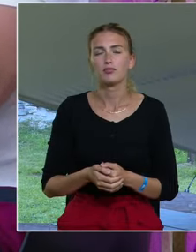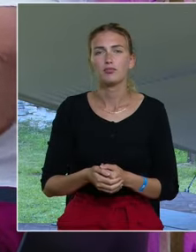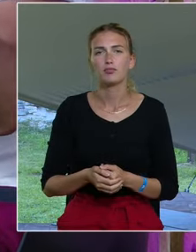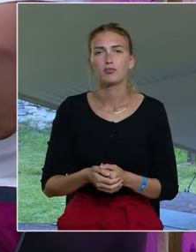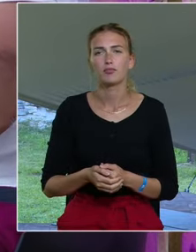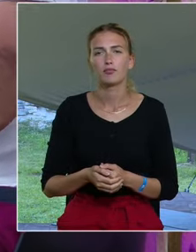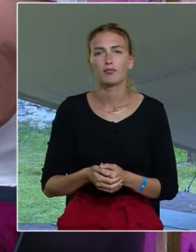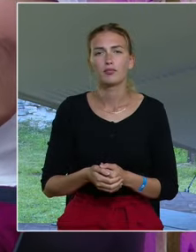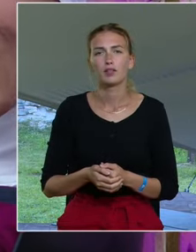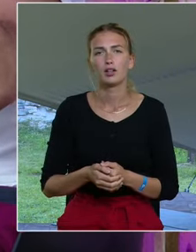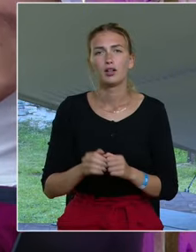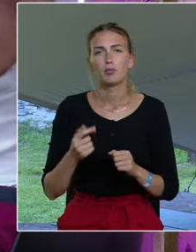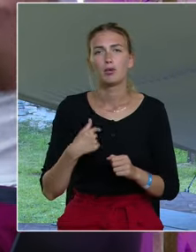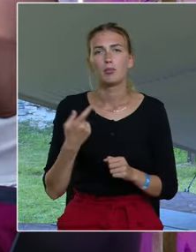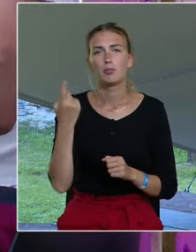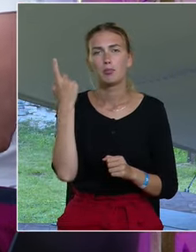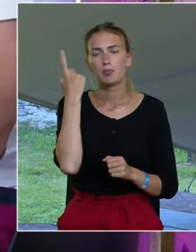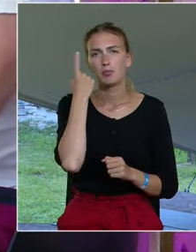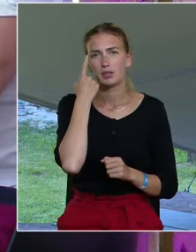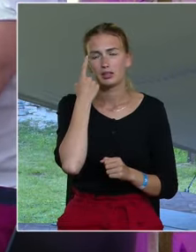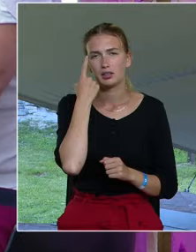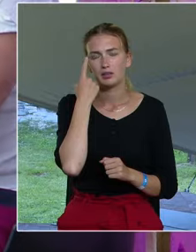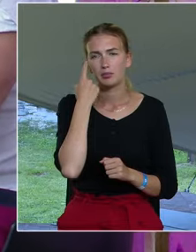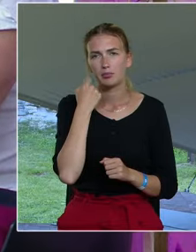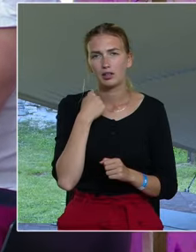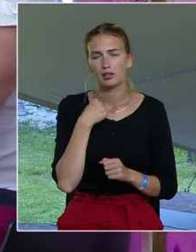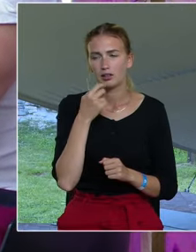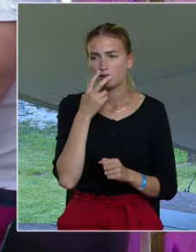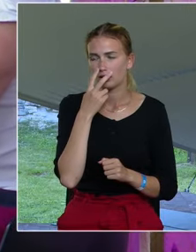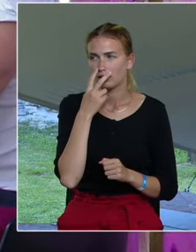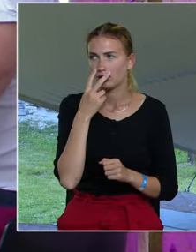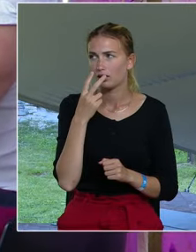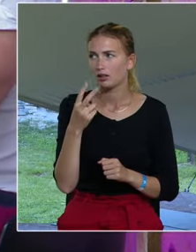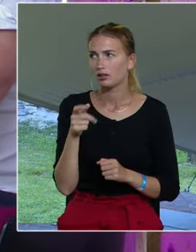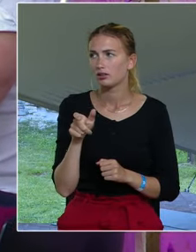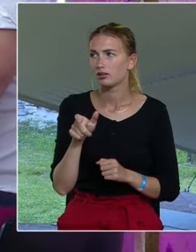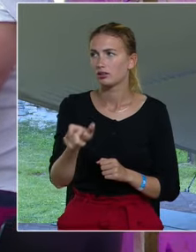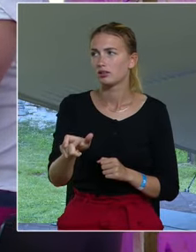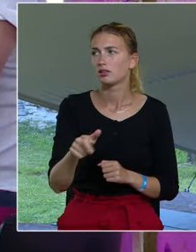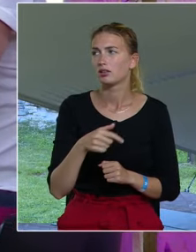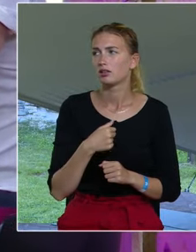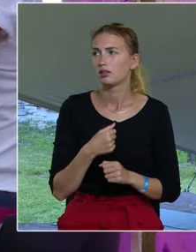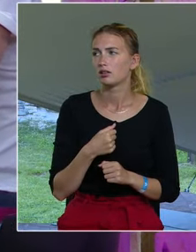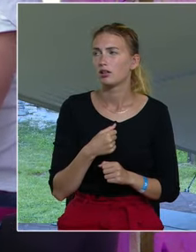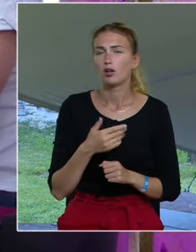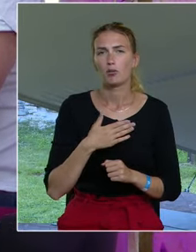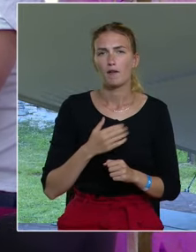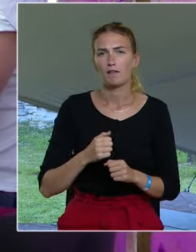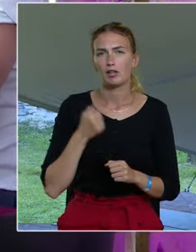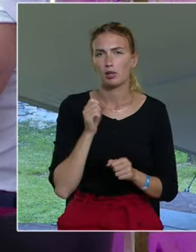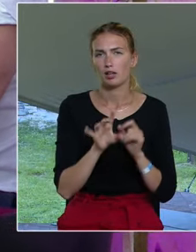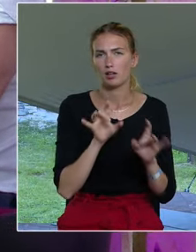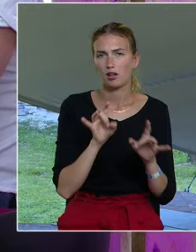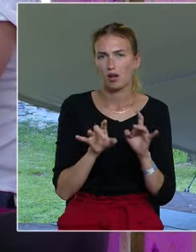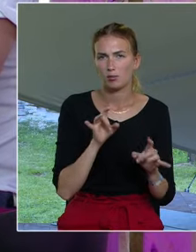I always move away when I think I see the path already. But it's actually a virtual production studio, so I can promote one of my companies. Digital Sputnik,